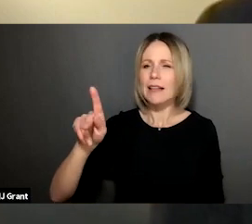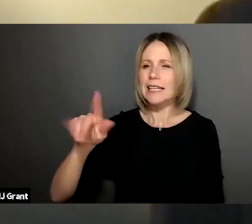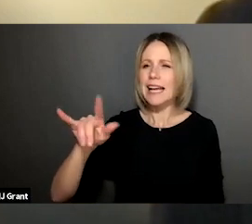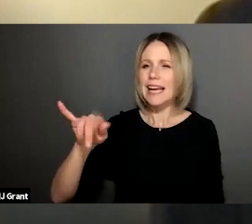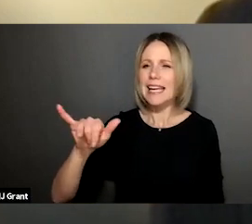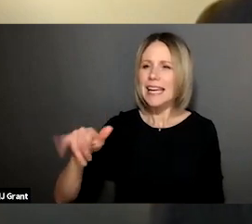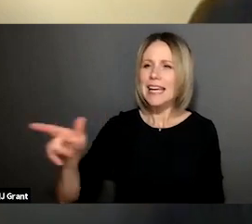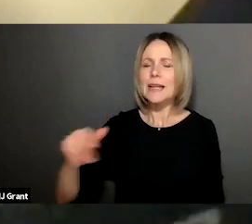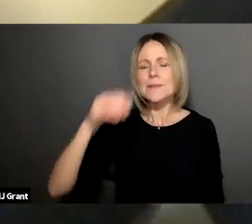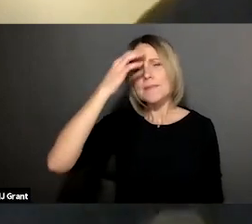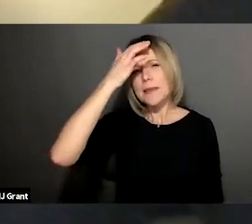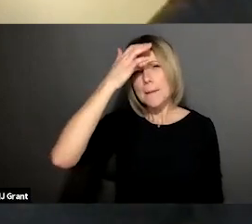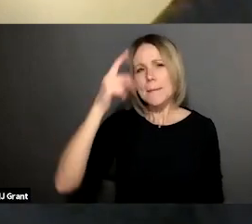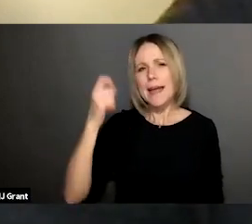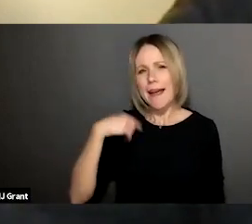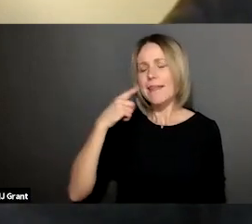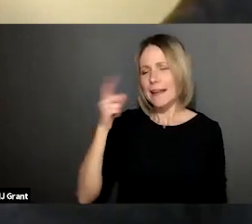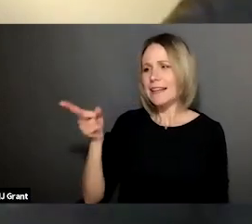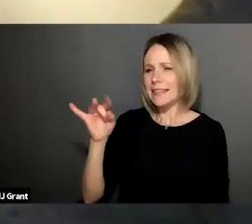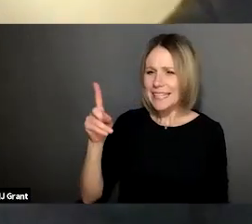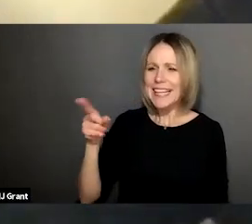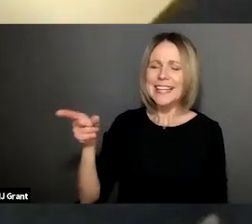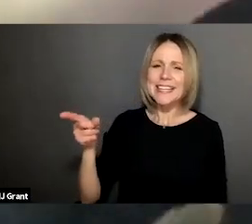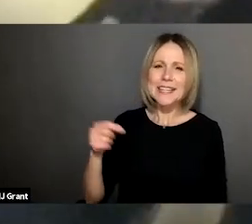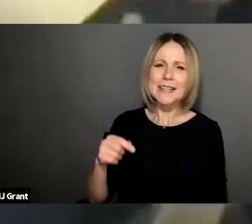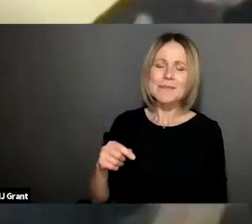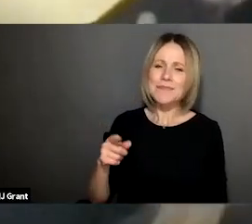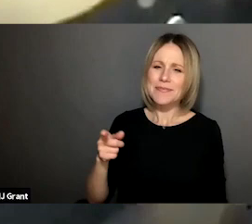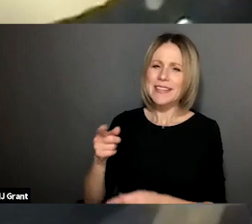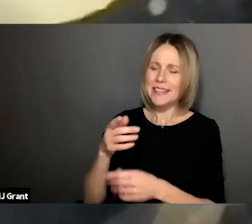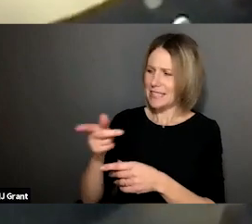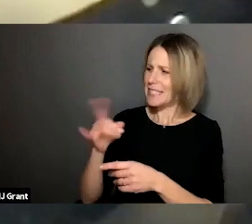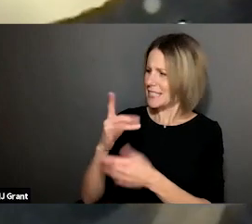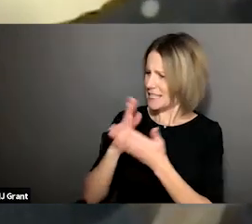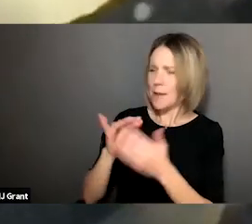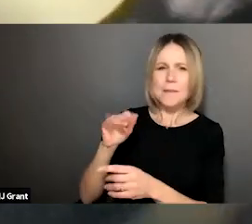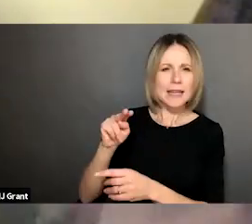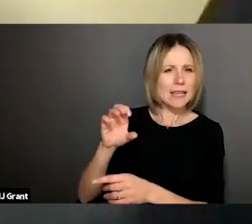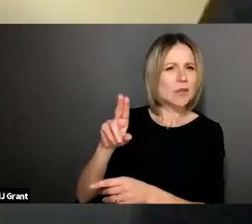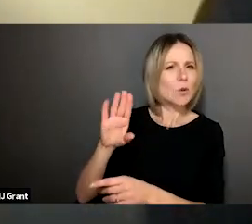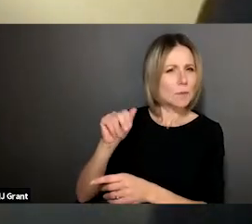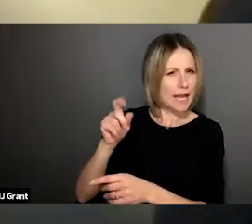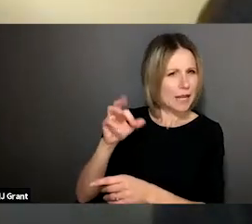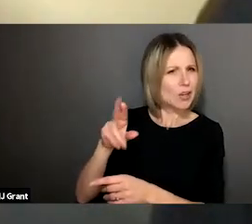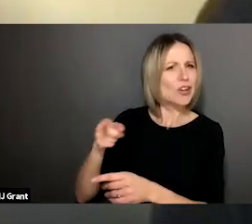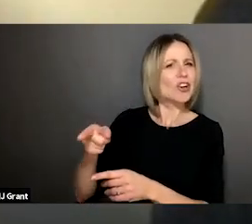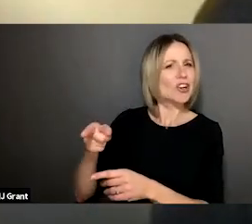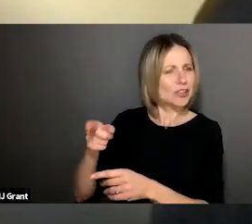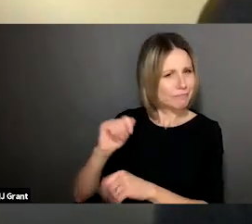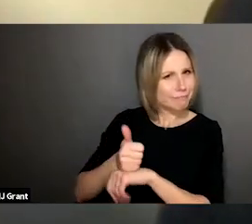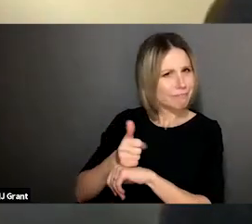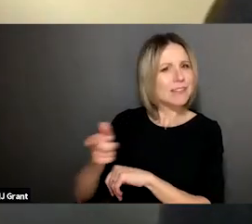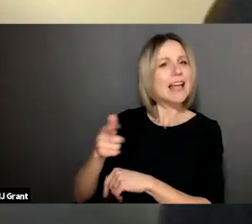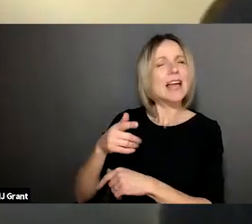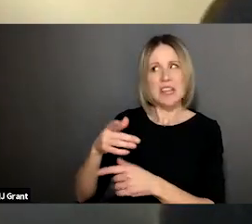because I think they did some work, incubator work there that led to some positive outcomes. And